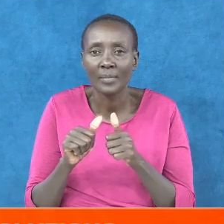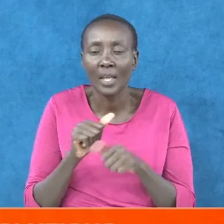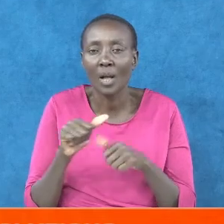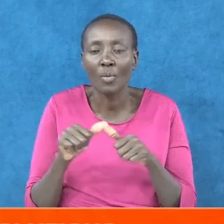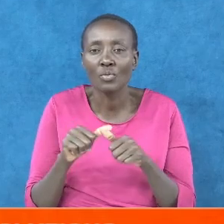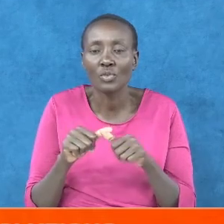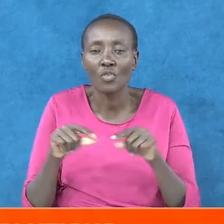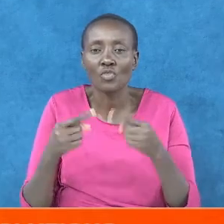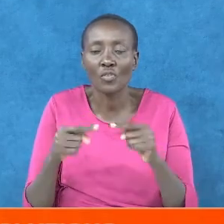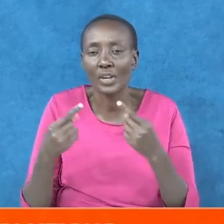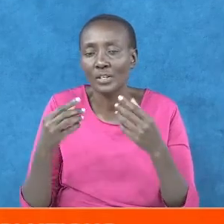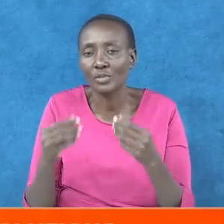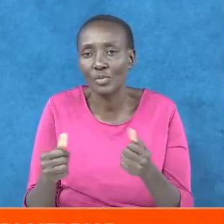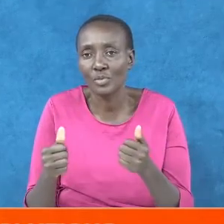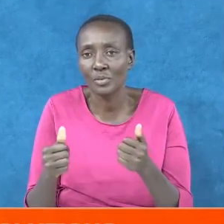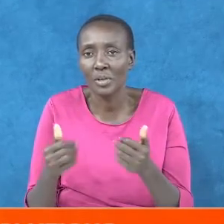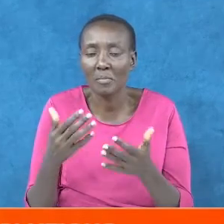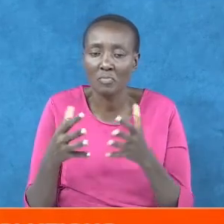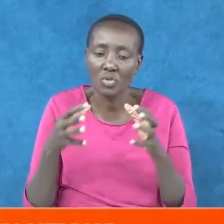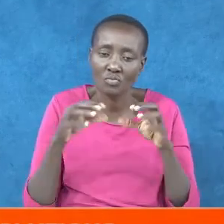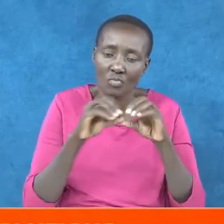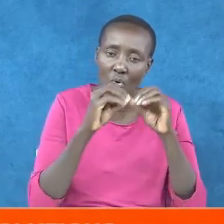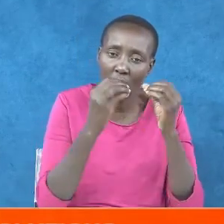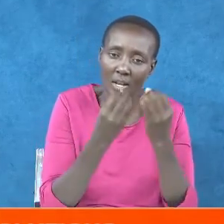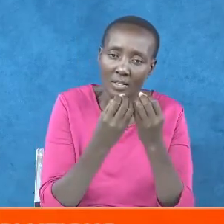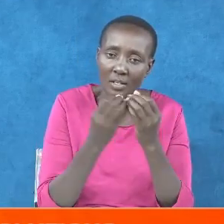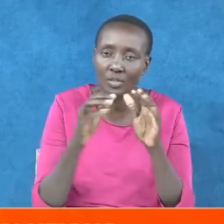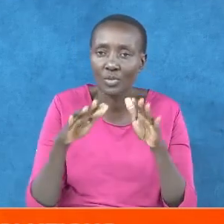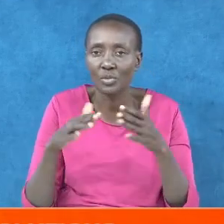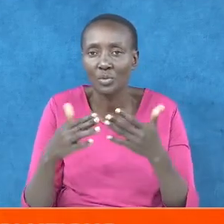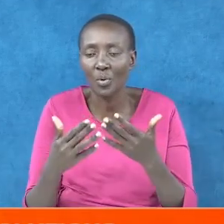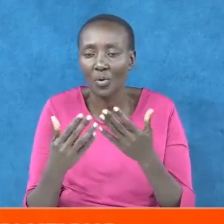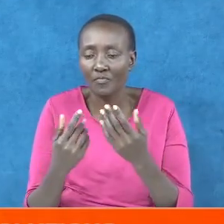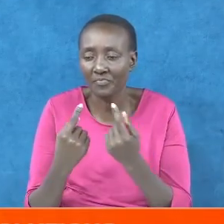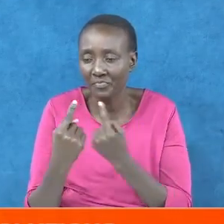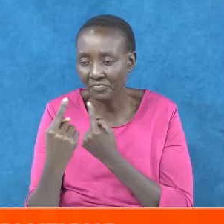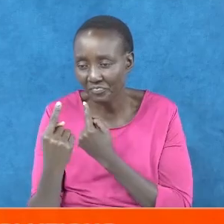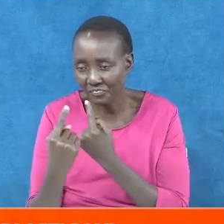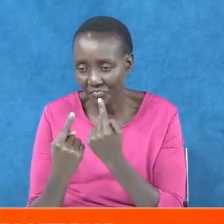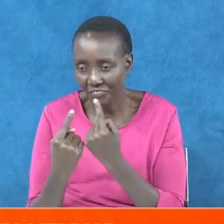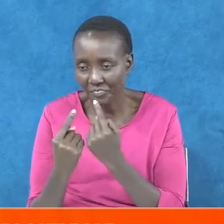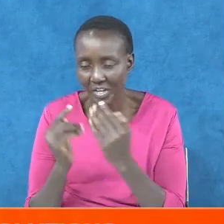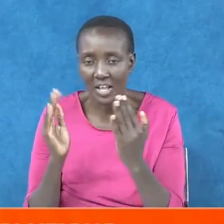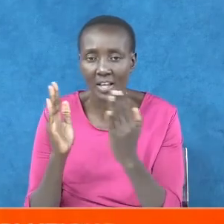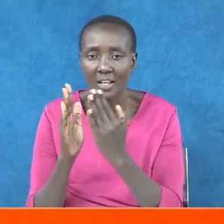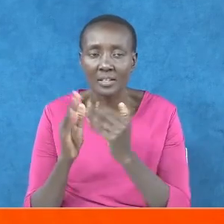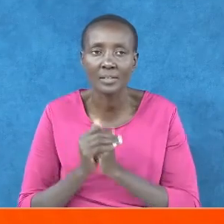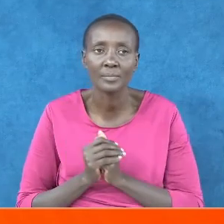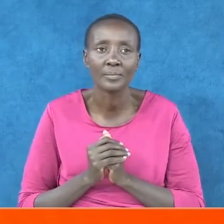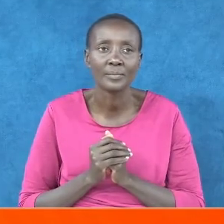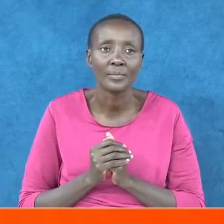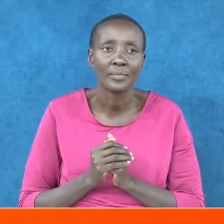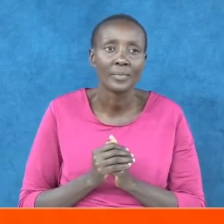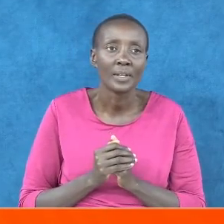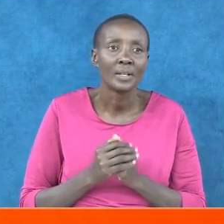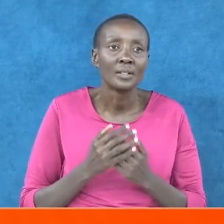resolve conflicts, just in, say, organizations or one-on-one with different people? So I will address myself to